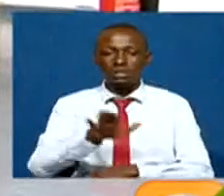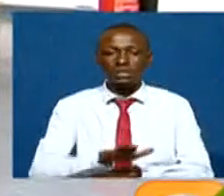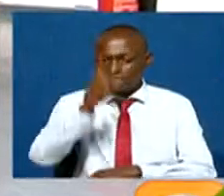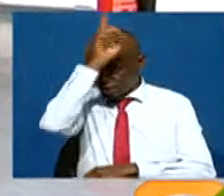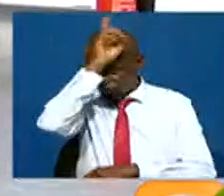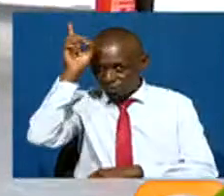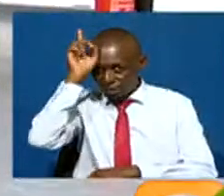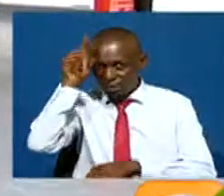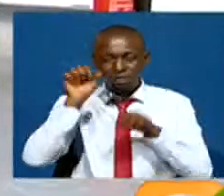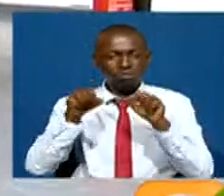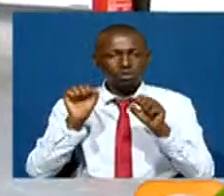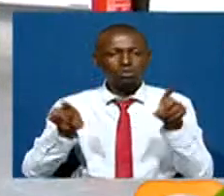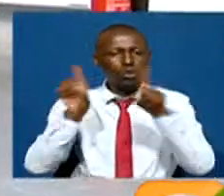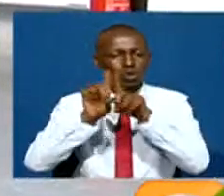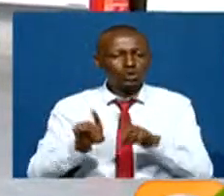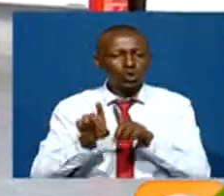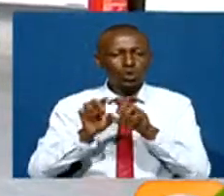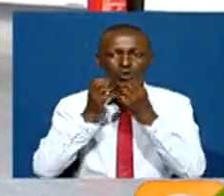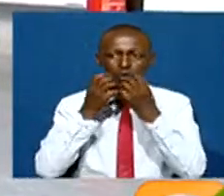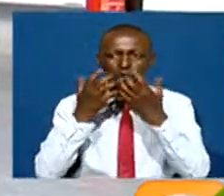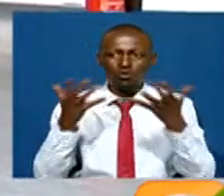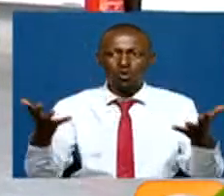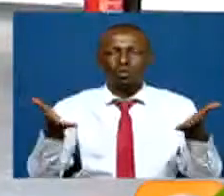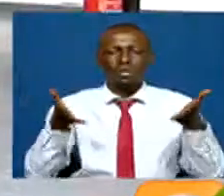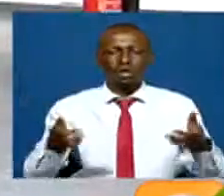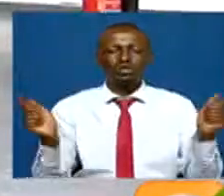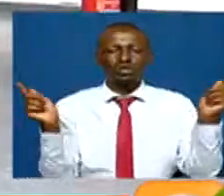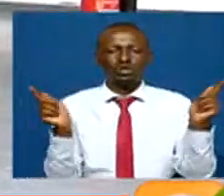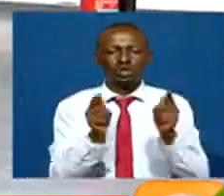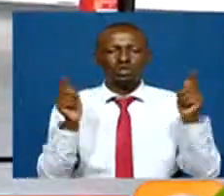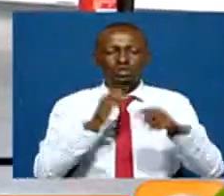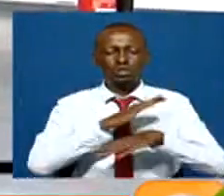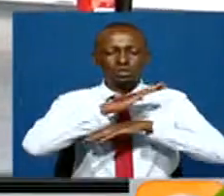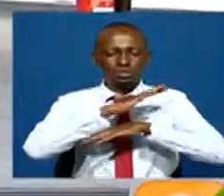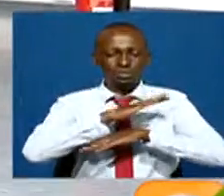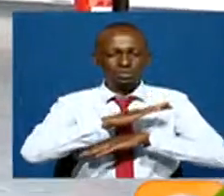make sure you spread the word. We're going to take a break right now. Plenty more news ahead. Business, sports, and